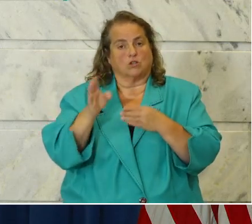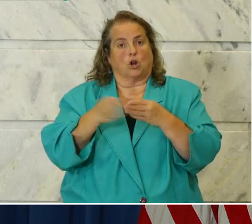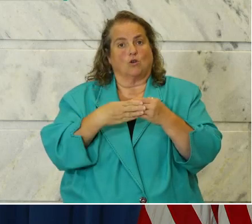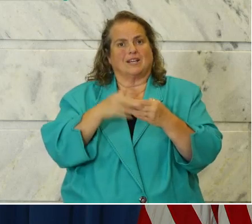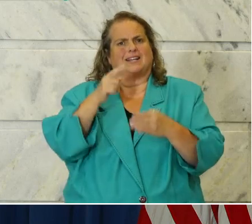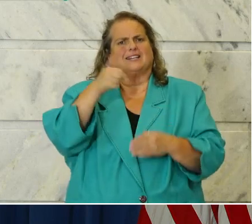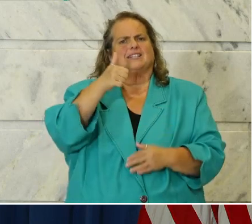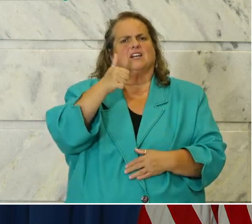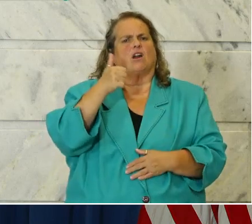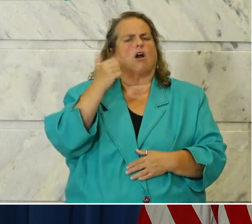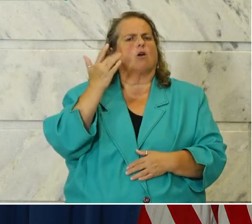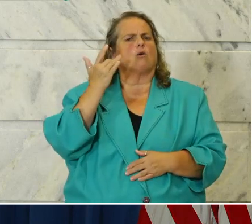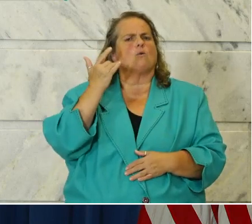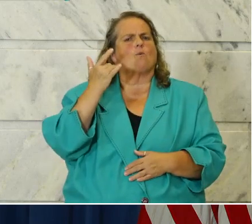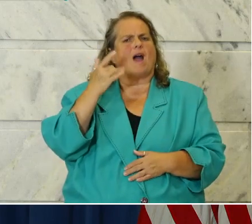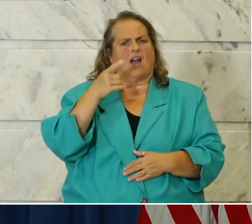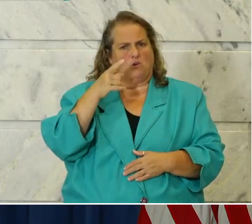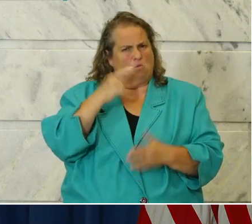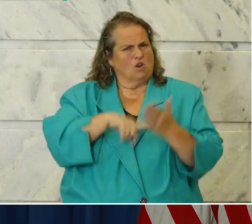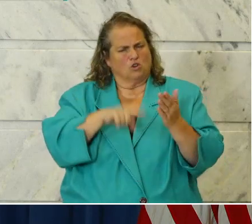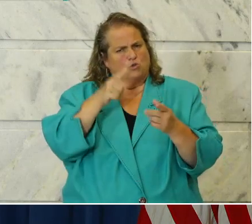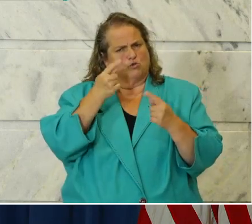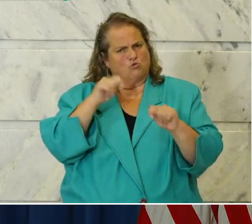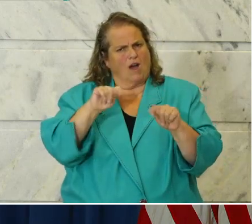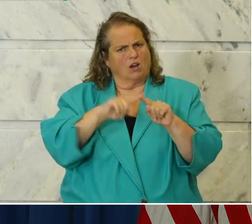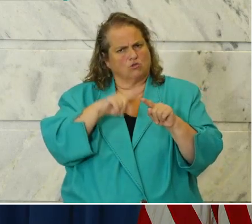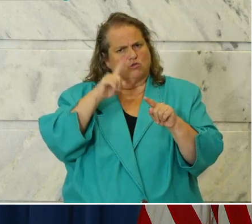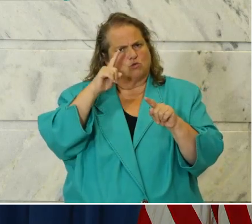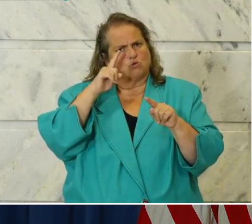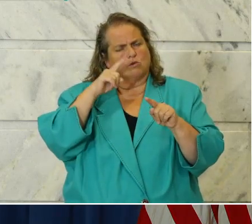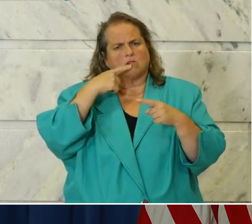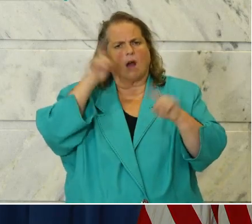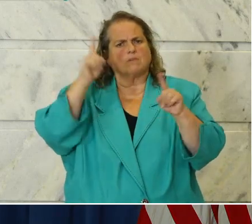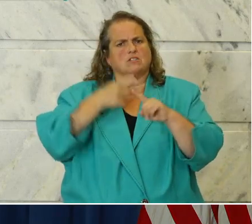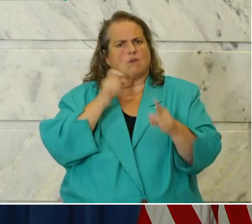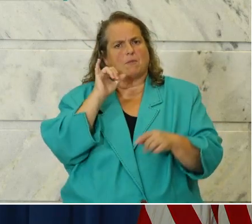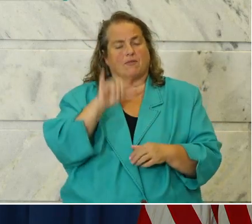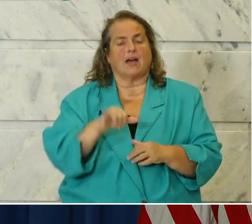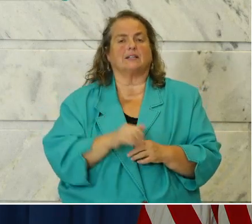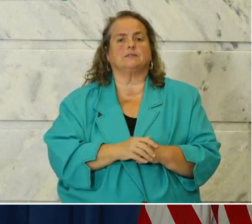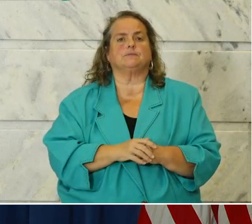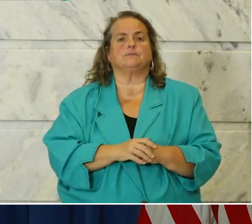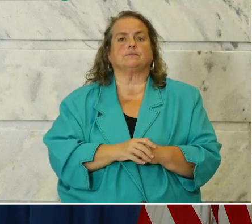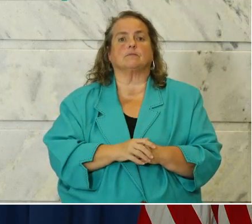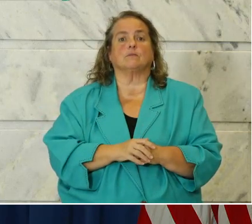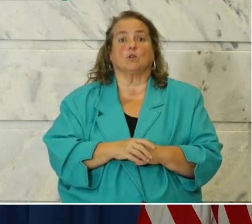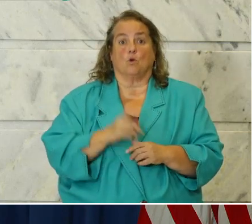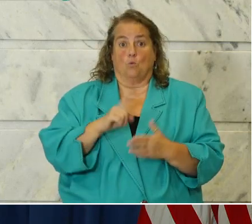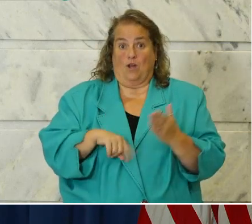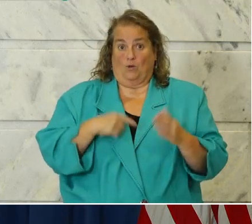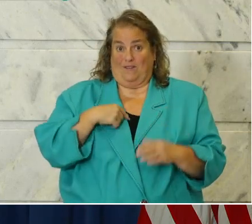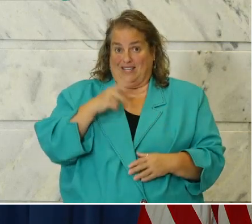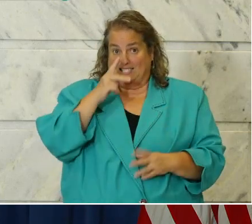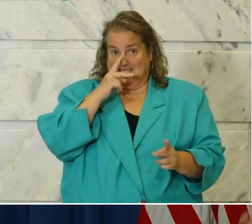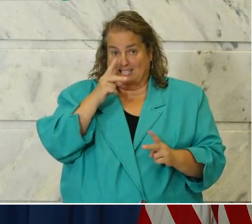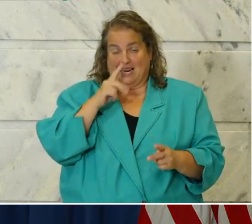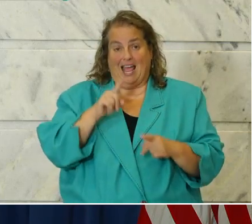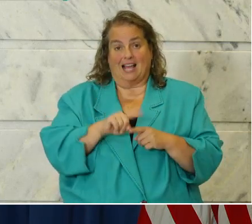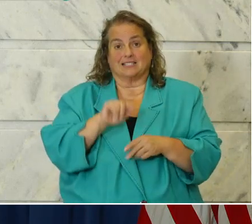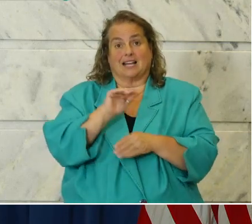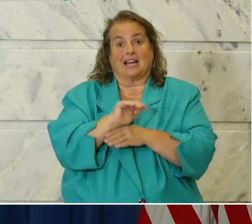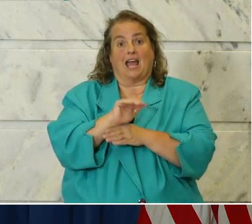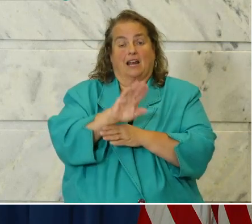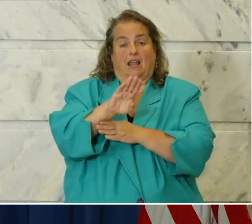So the question is for restaurants and bars, what do we hope to get from the curfew? Well, what we've seen is as the night goes